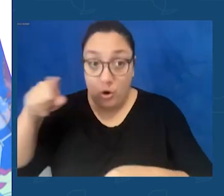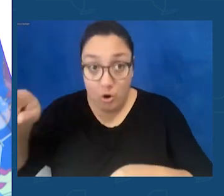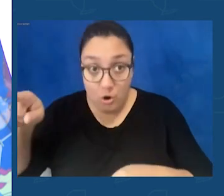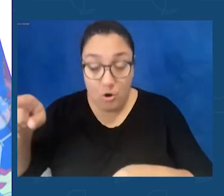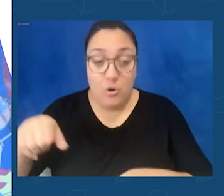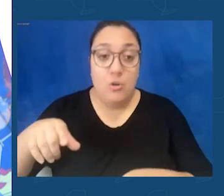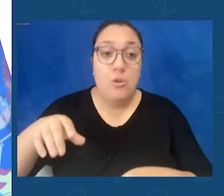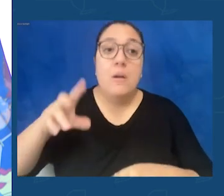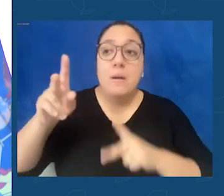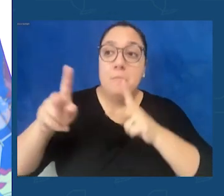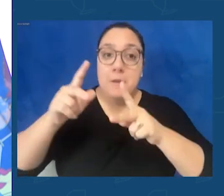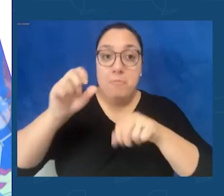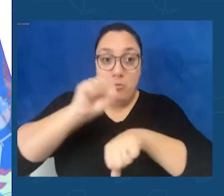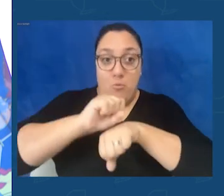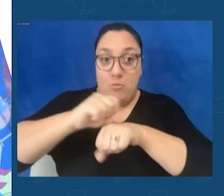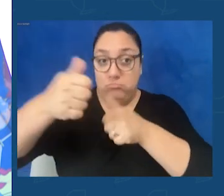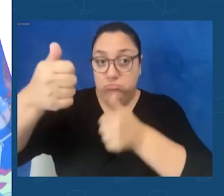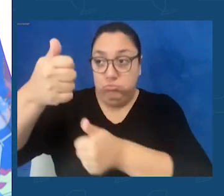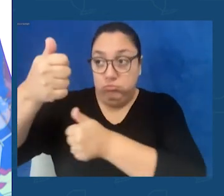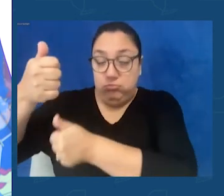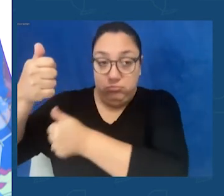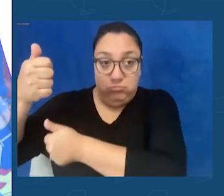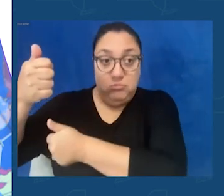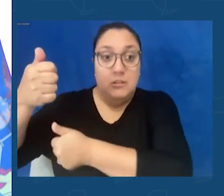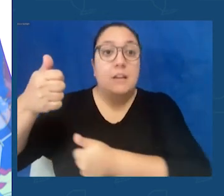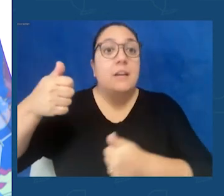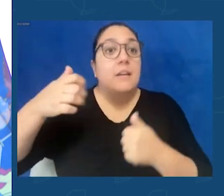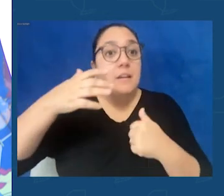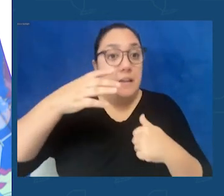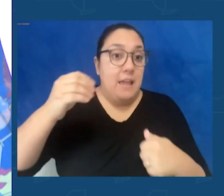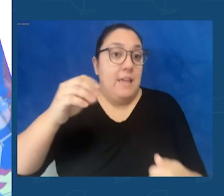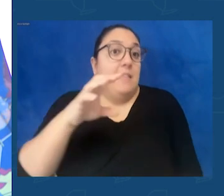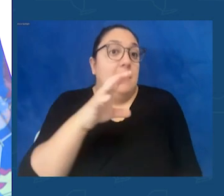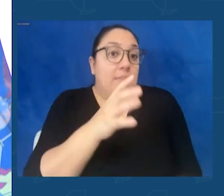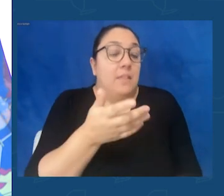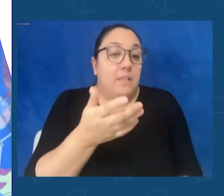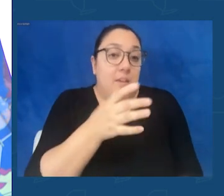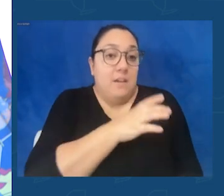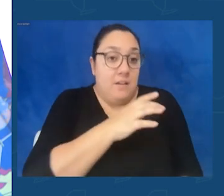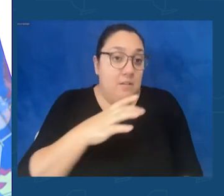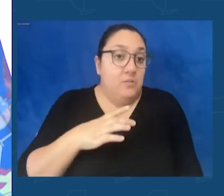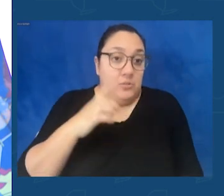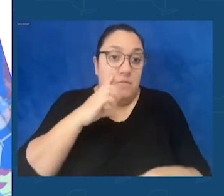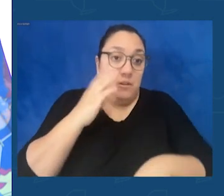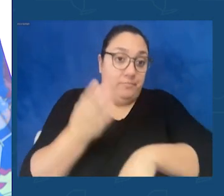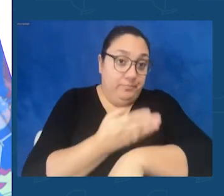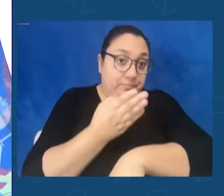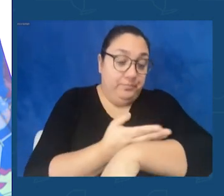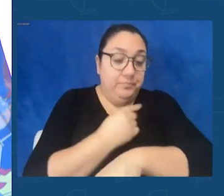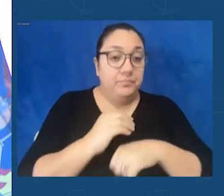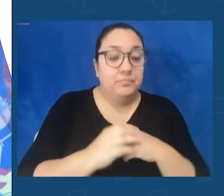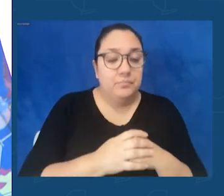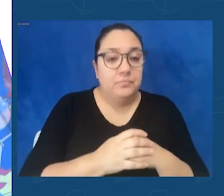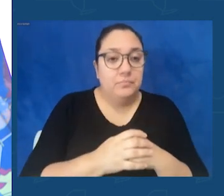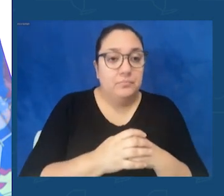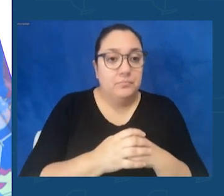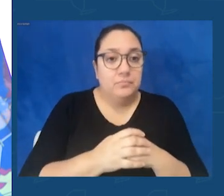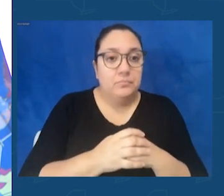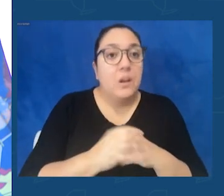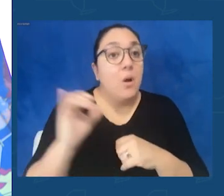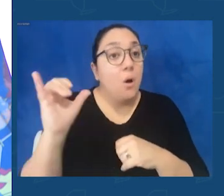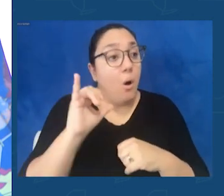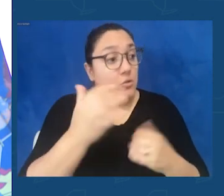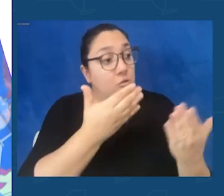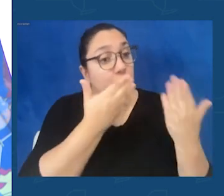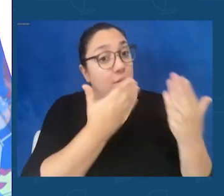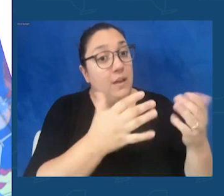Economic Development Council for their consideration for this monumental opportunity. We're also incredibly thankful to a group of people who helped make